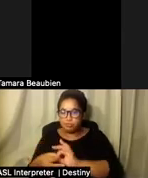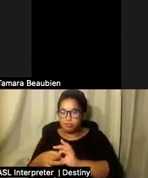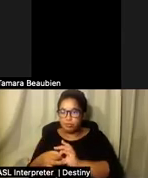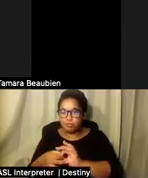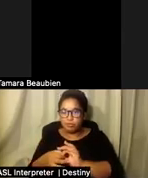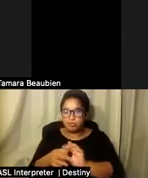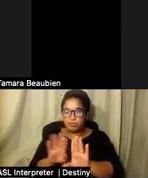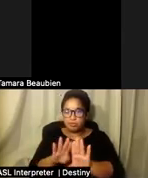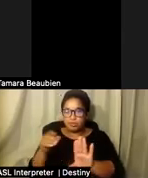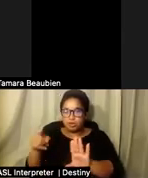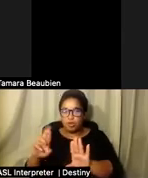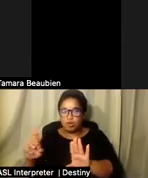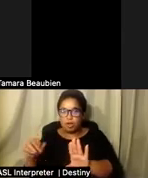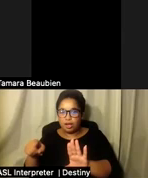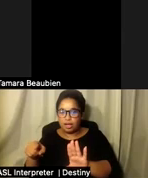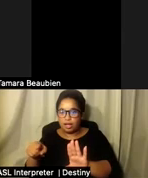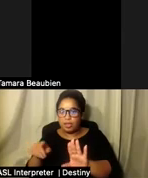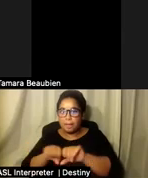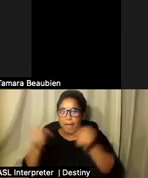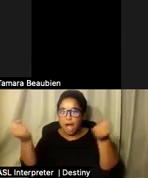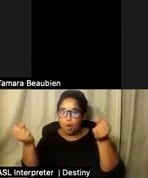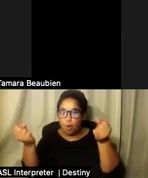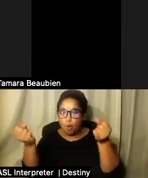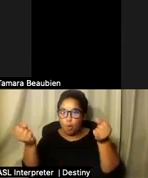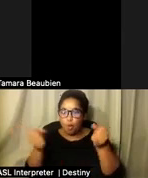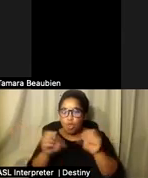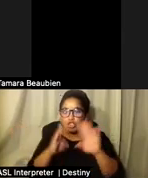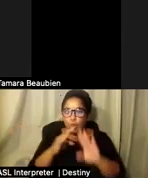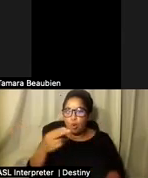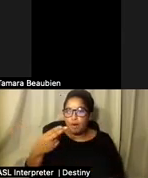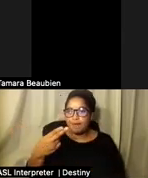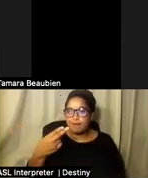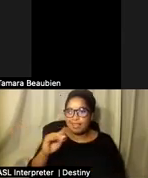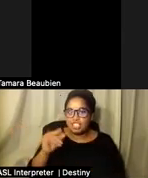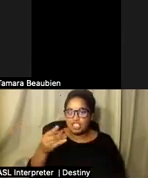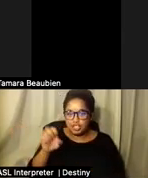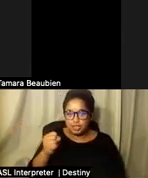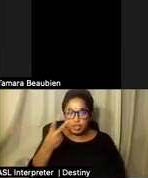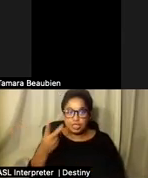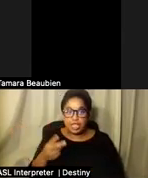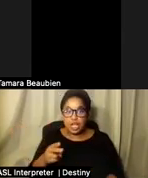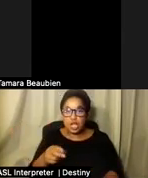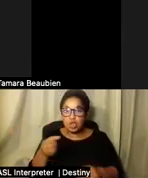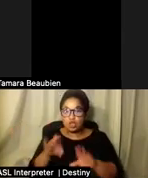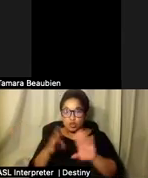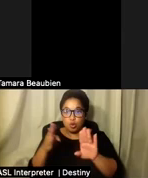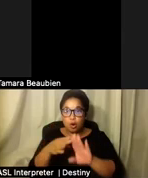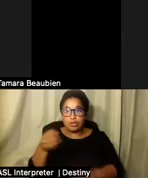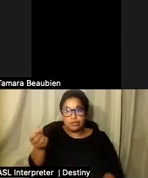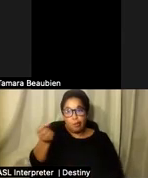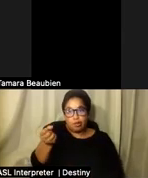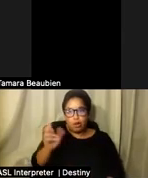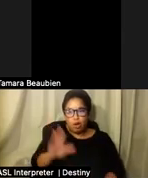type of mechanical attachment. They snap right off. However, you can see the door is hanging on the left.